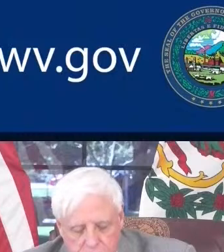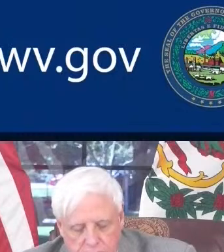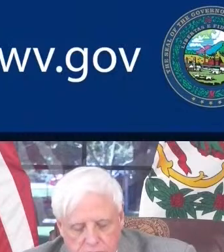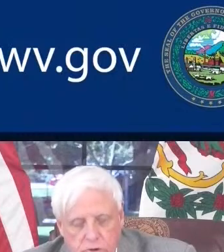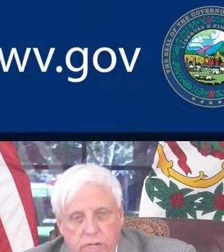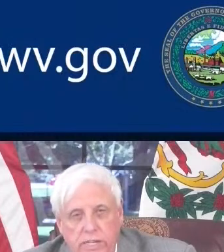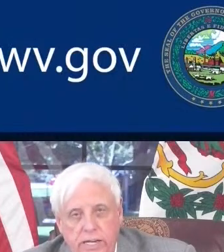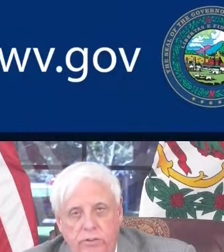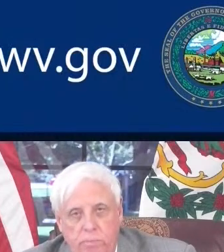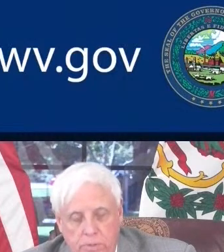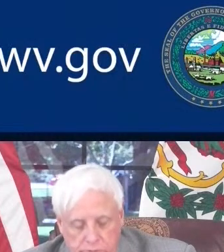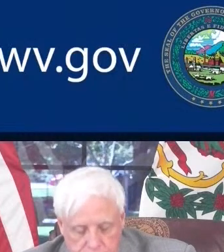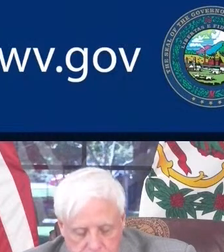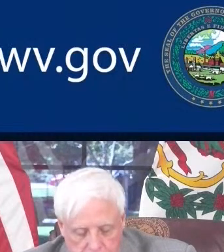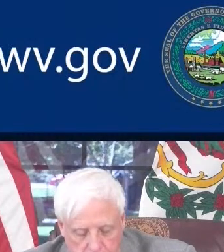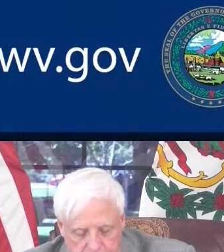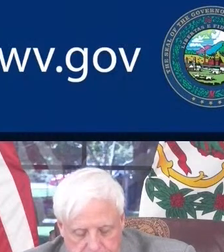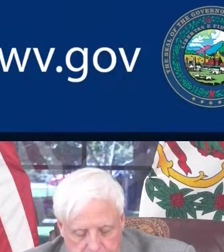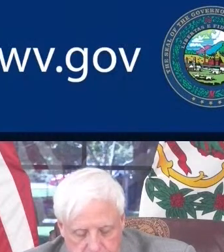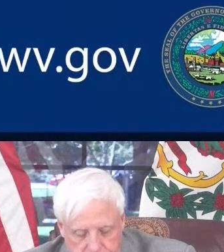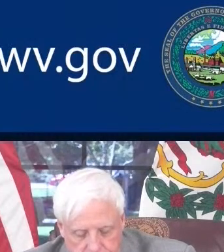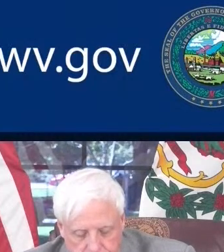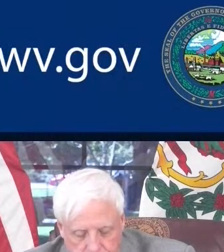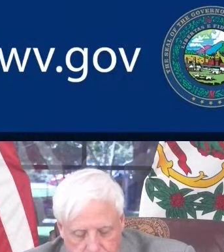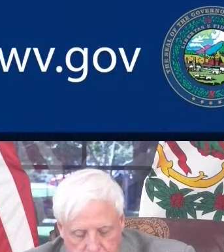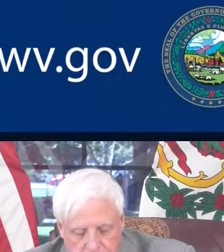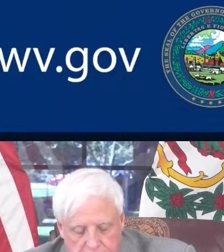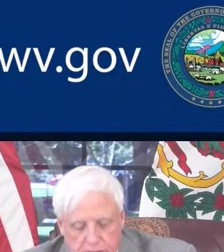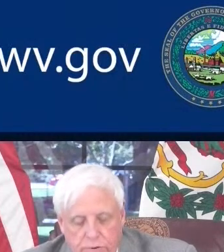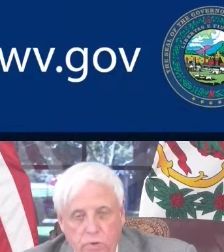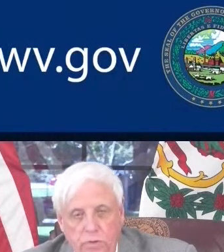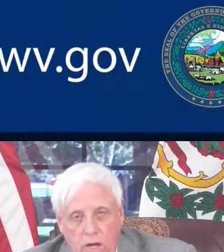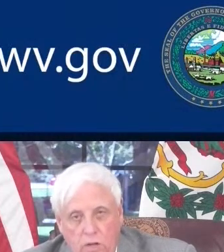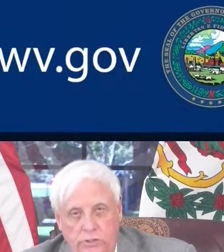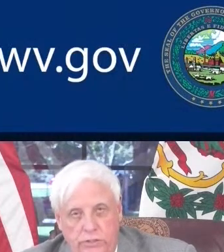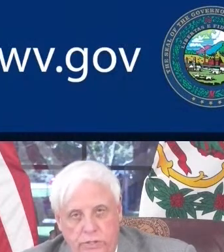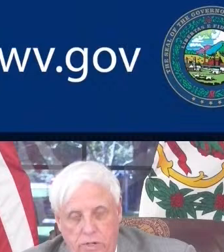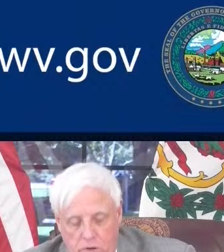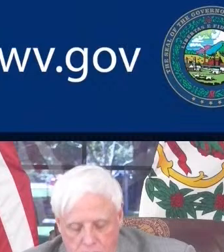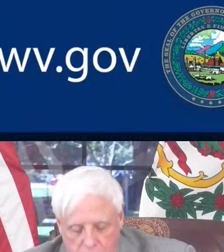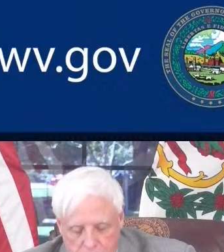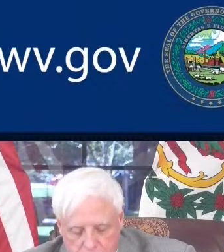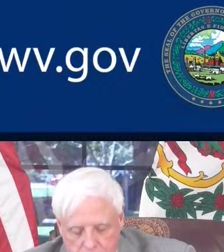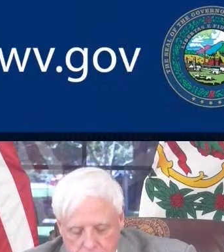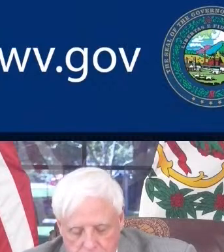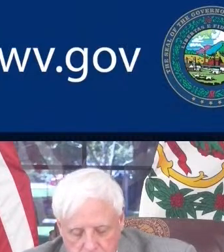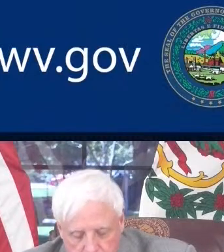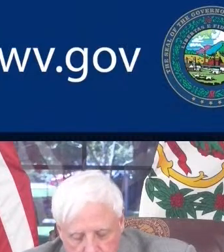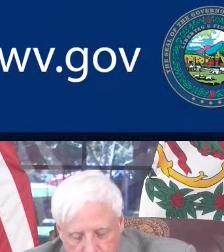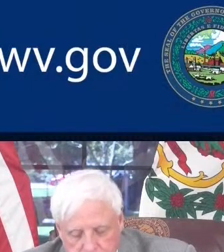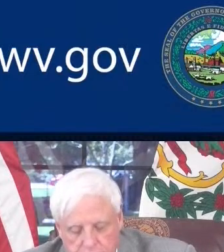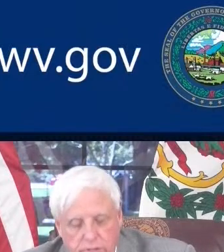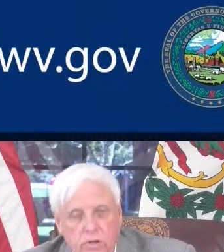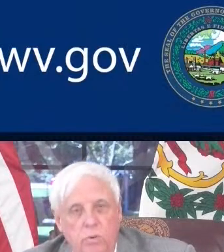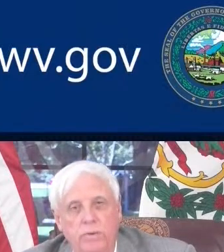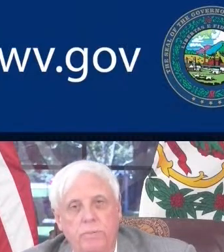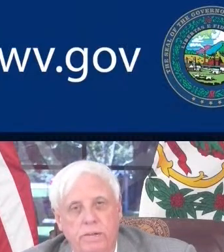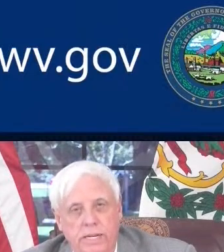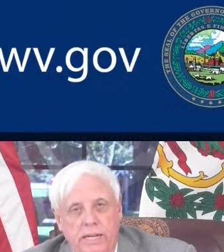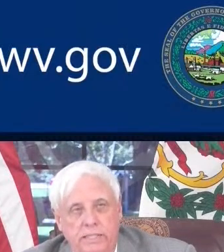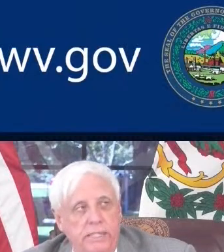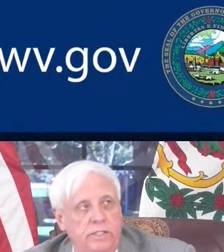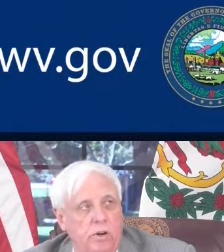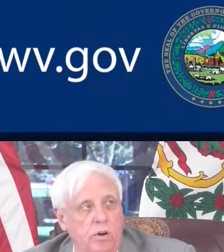and you can get your booster shot right there. If you've lost your card, you can request a new one